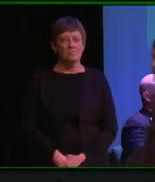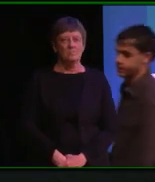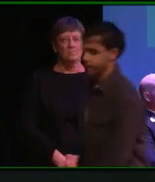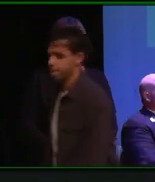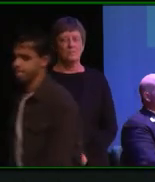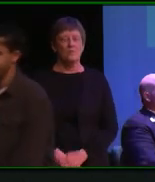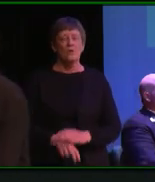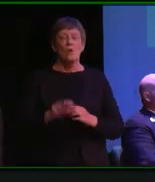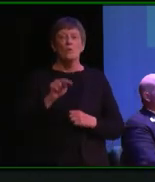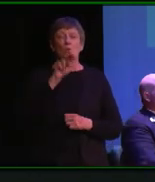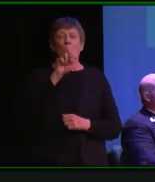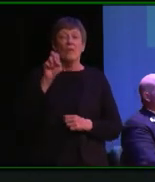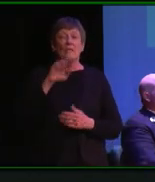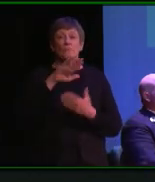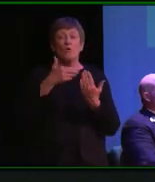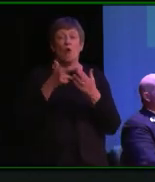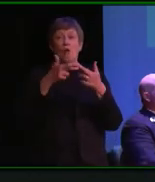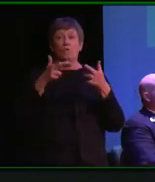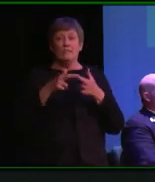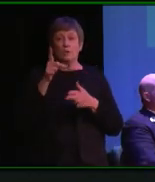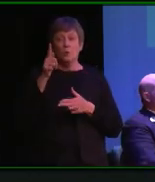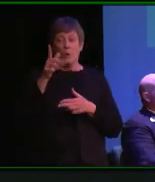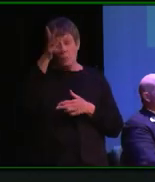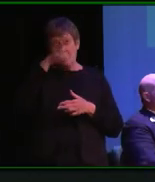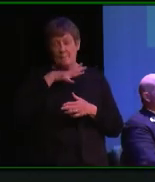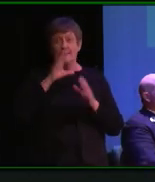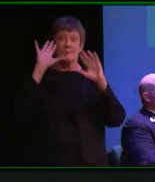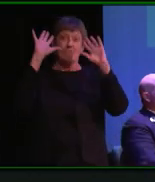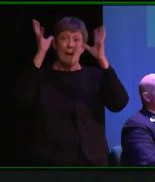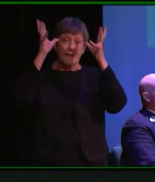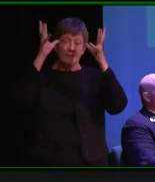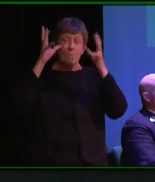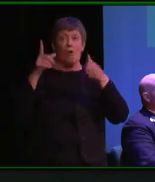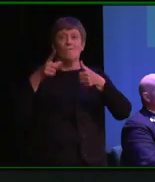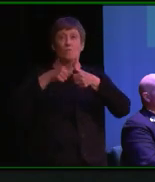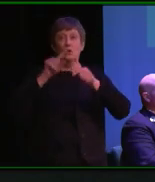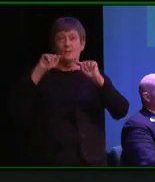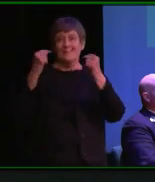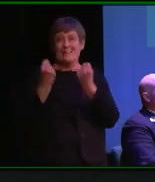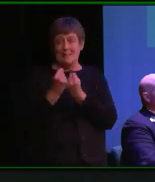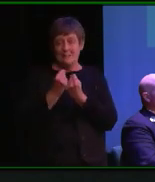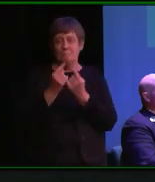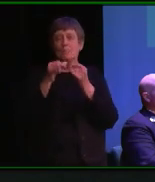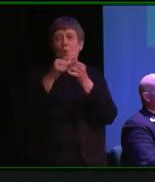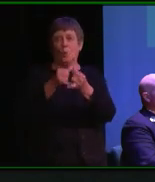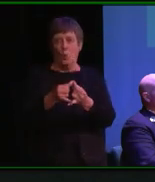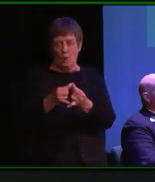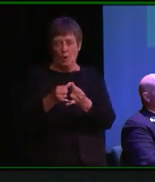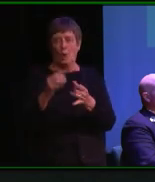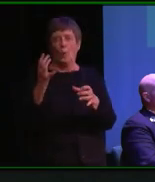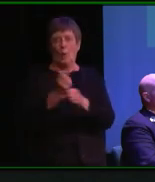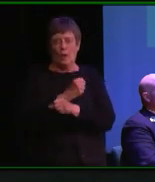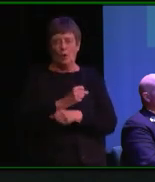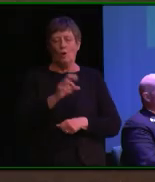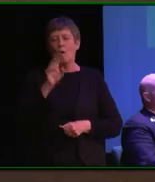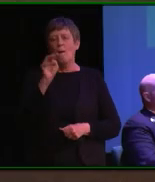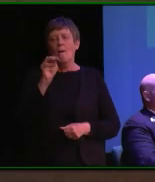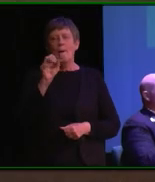The Northeast All-Region 21 men's basketball first team award winner is Marcus